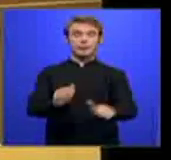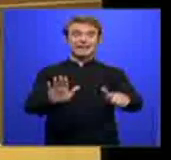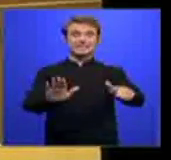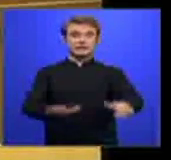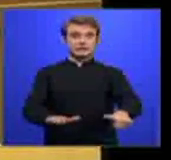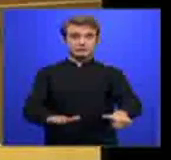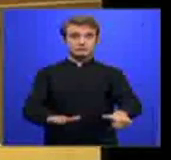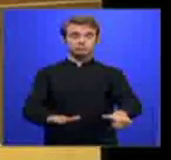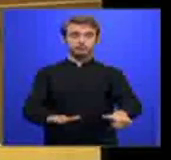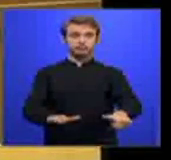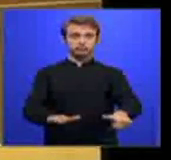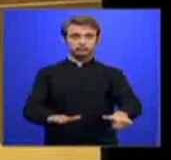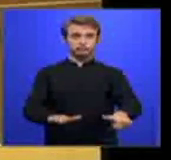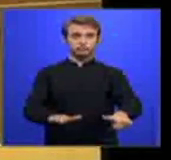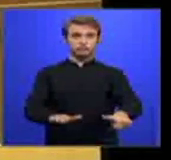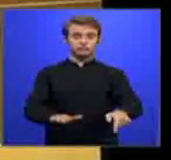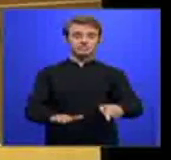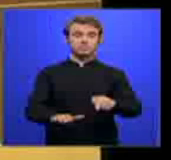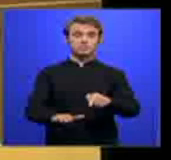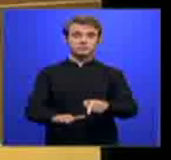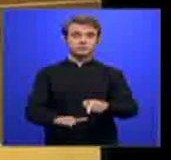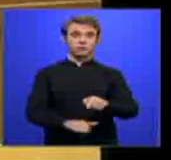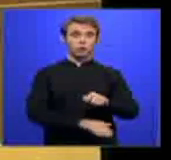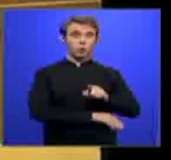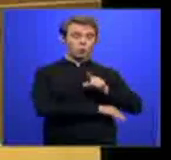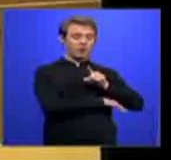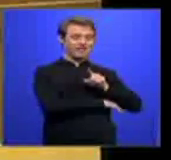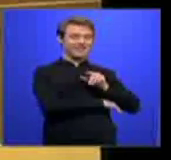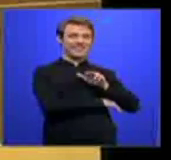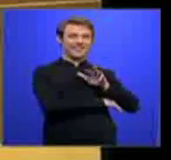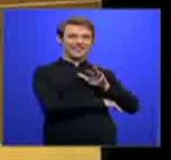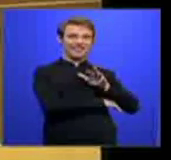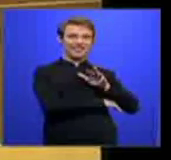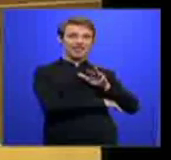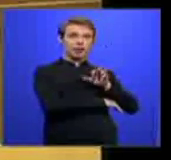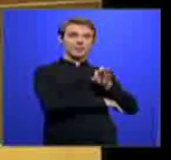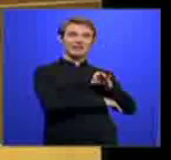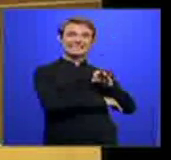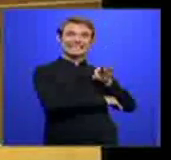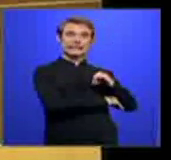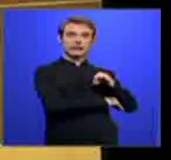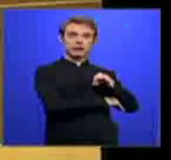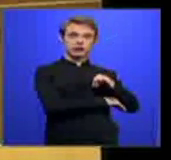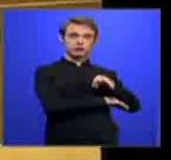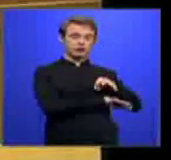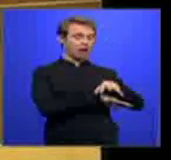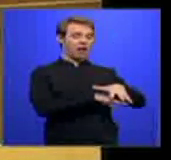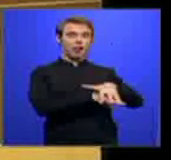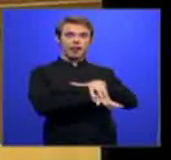centenary of the 1913 Land Act, which turned black